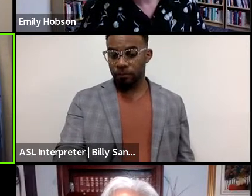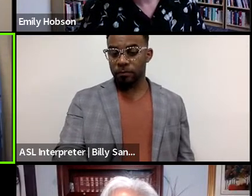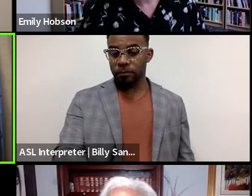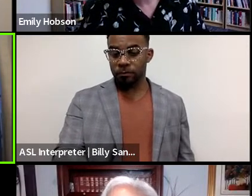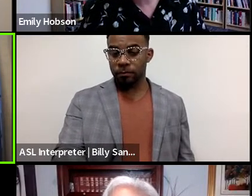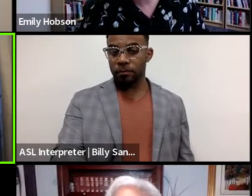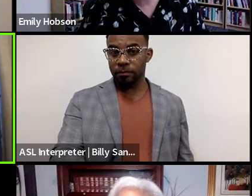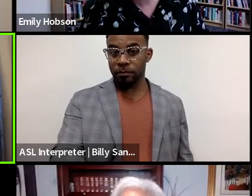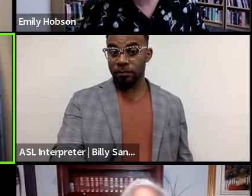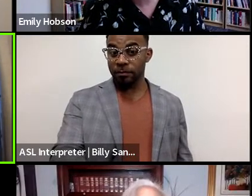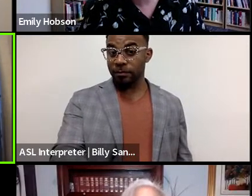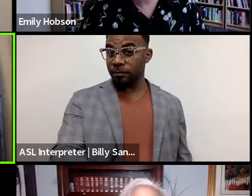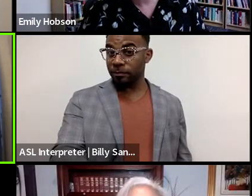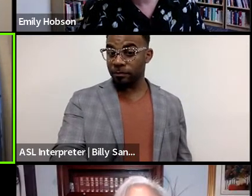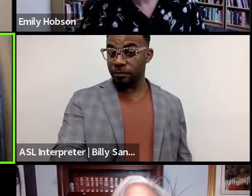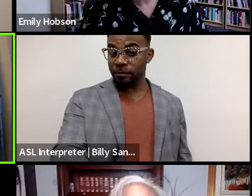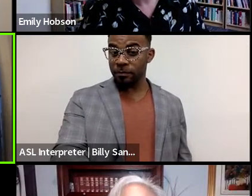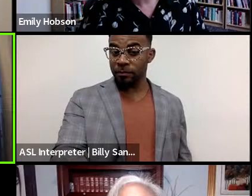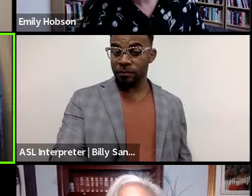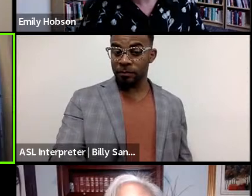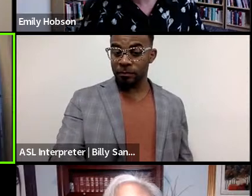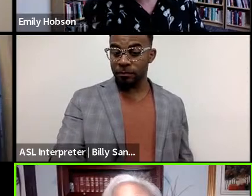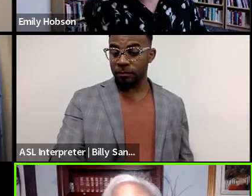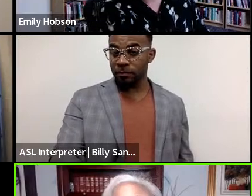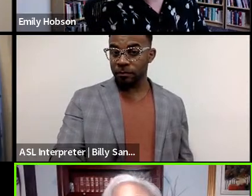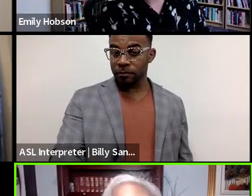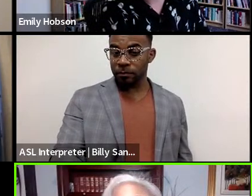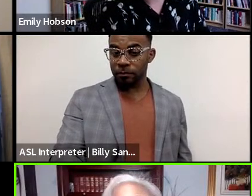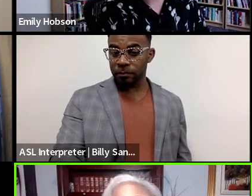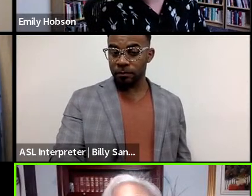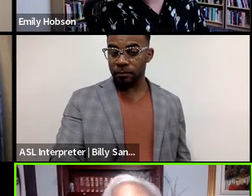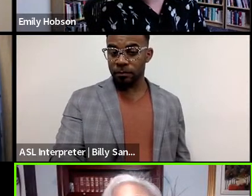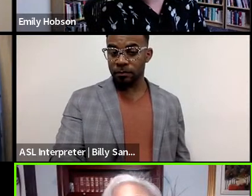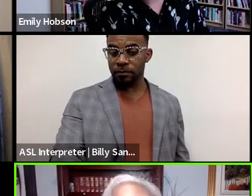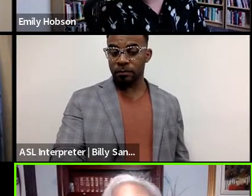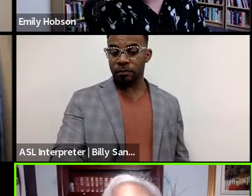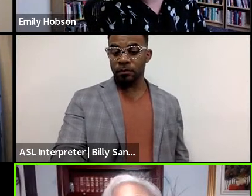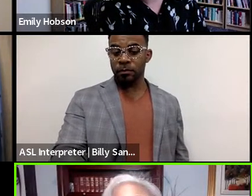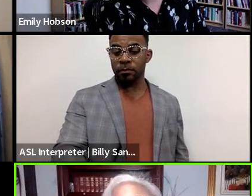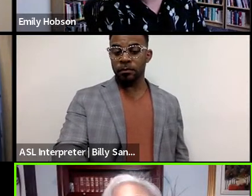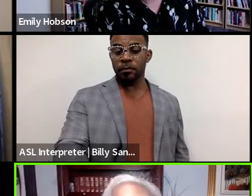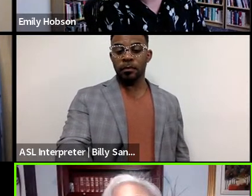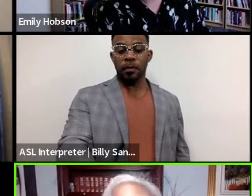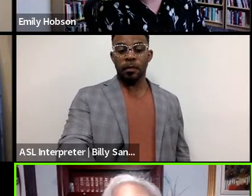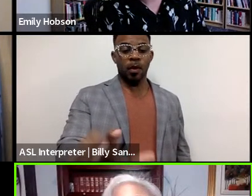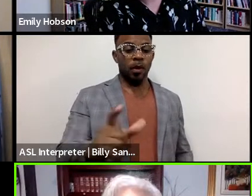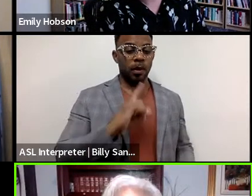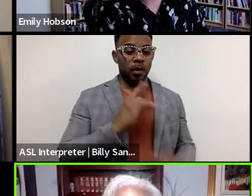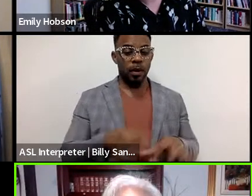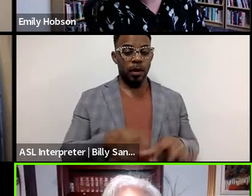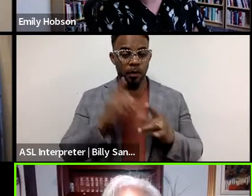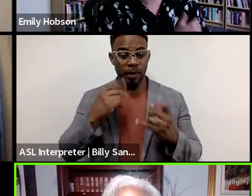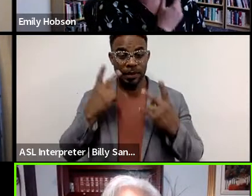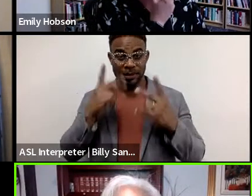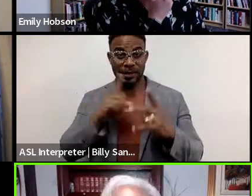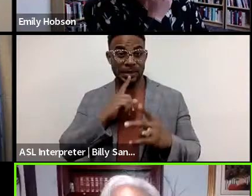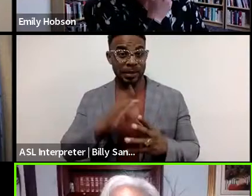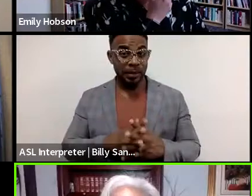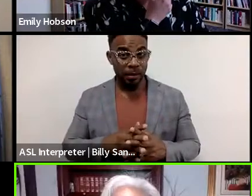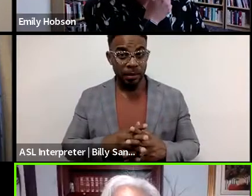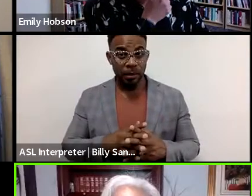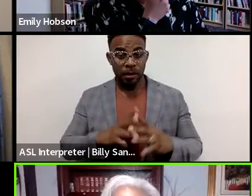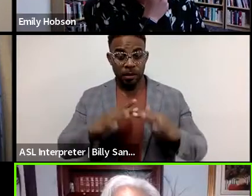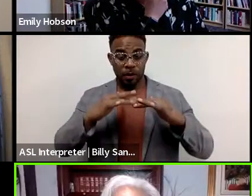Go ahead, Carol. Yeah, I was thinking, you're good. I think one of the things that's really important for us to see is